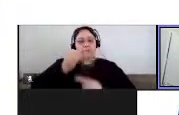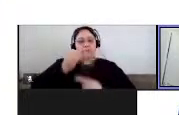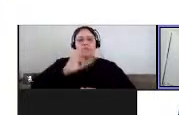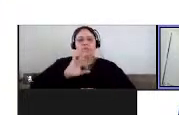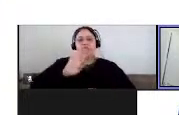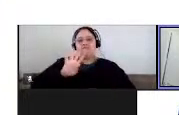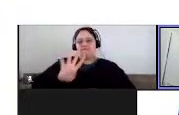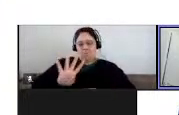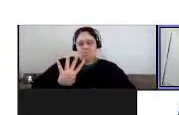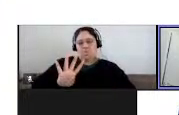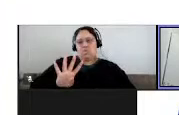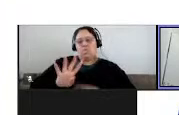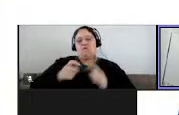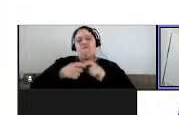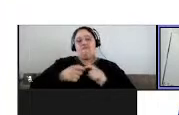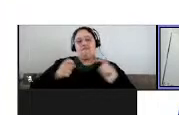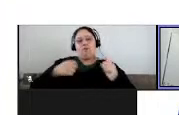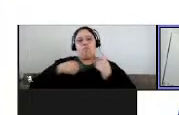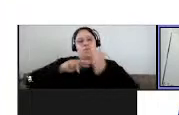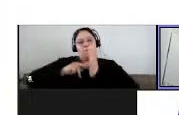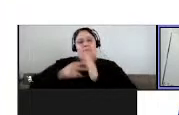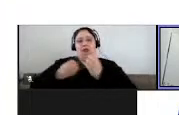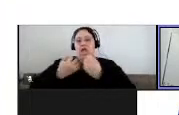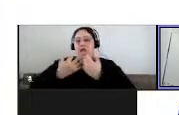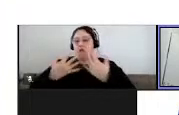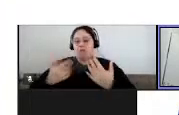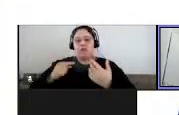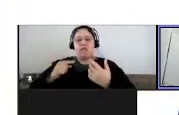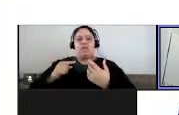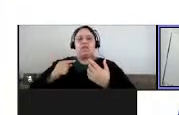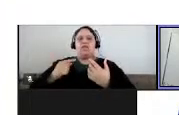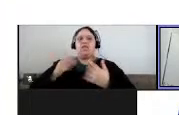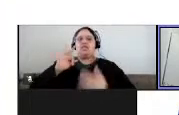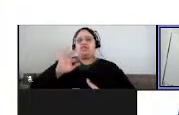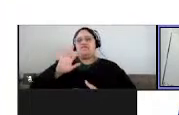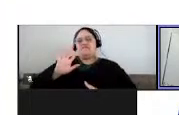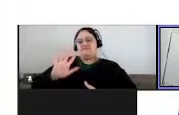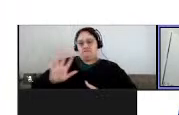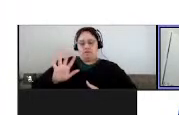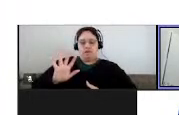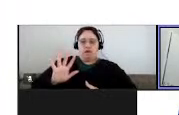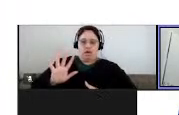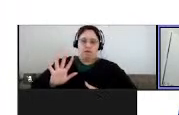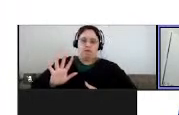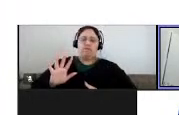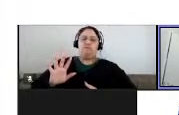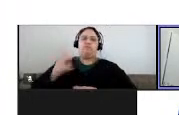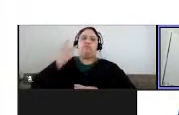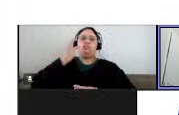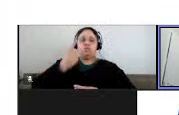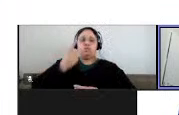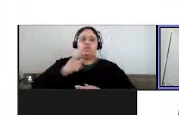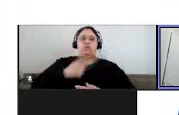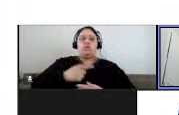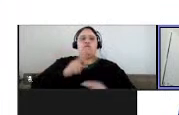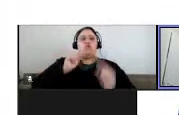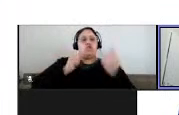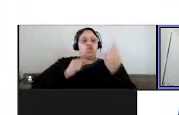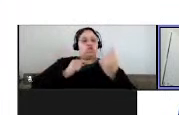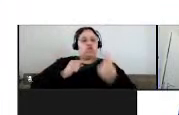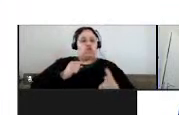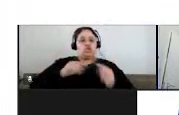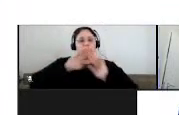34 out of the planned target of 35, and you will see that the program